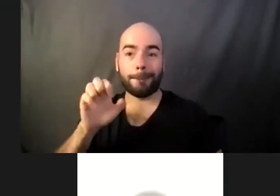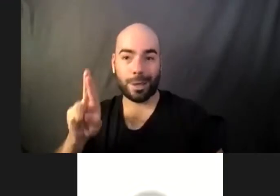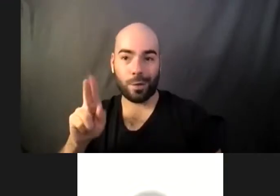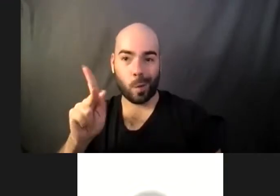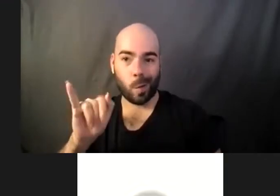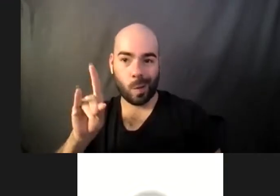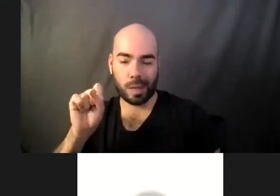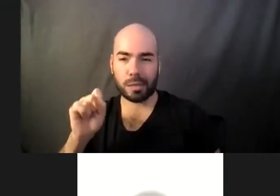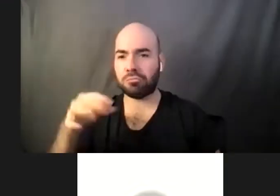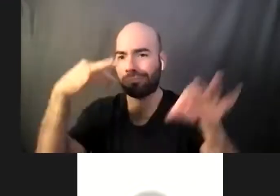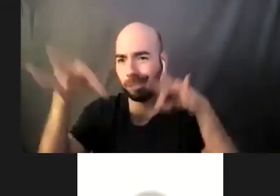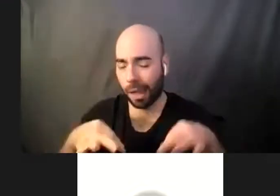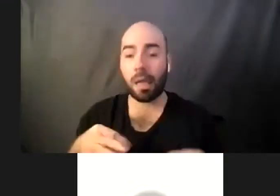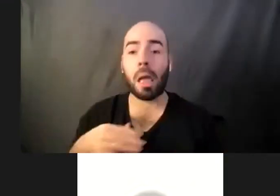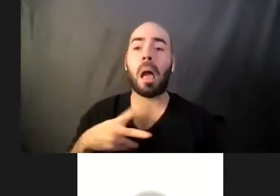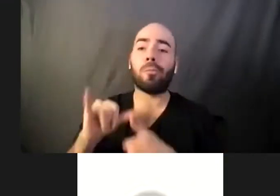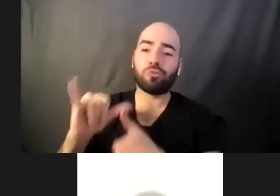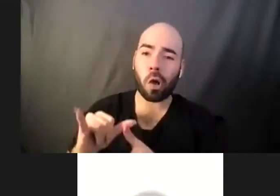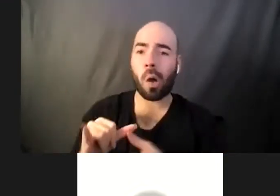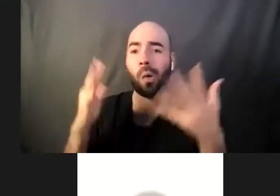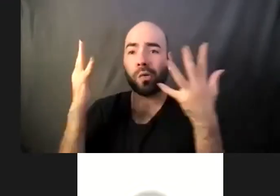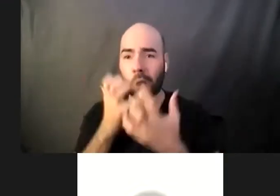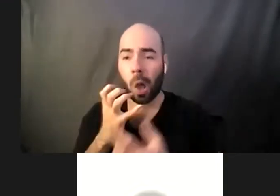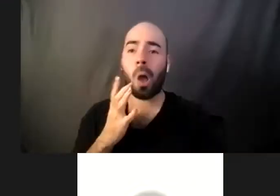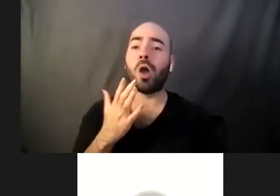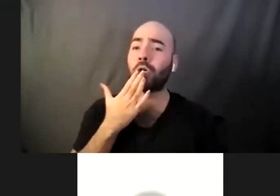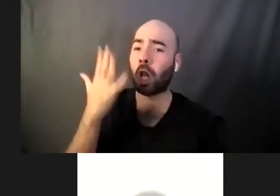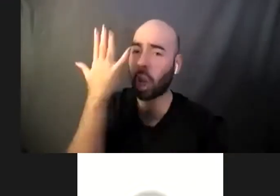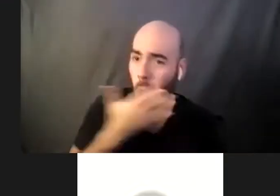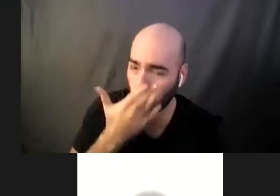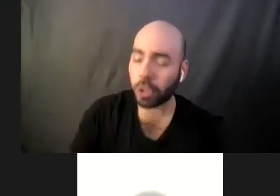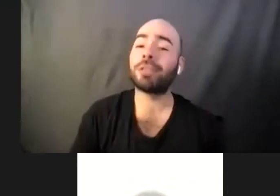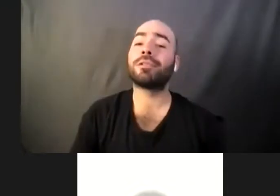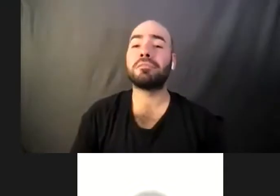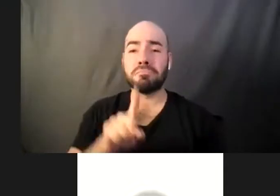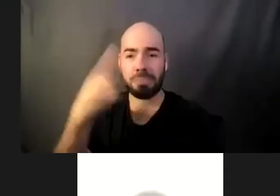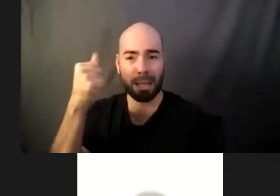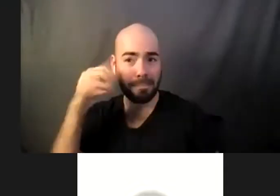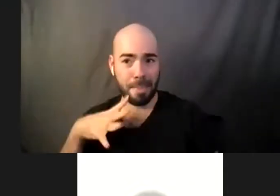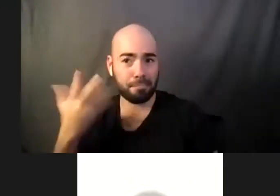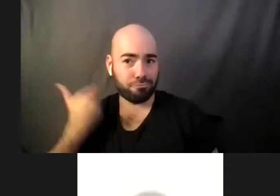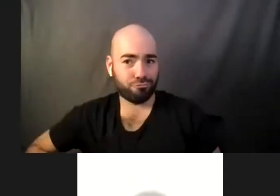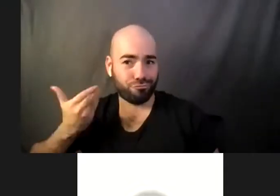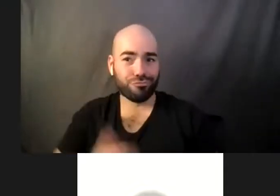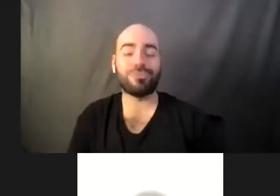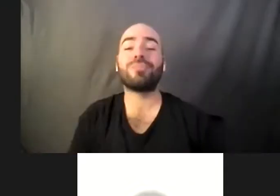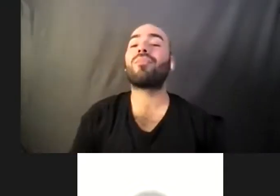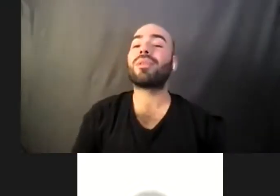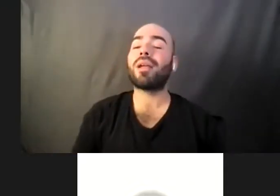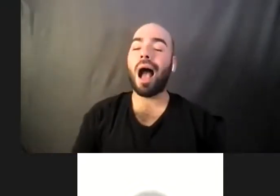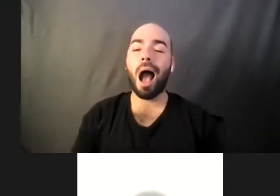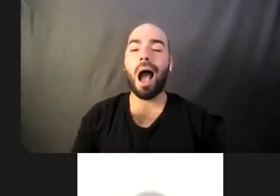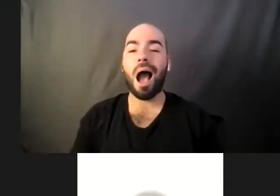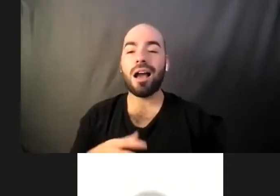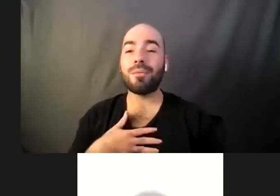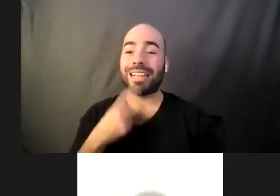tall, dark, handsome Black man. And I've got a gap in